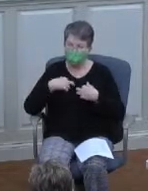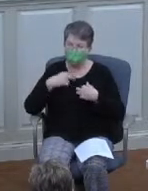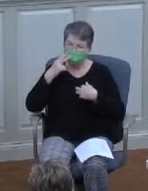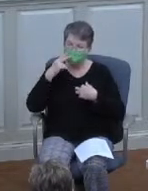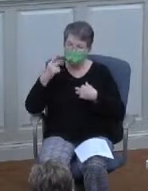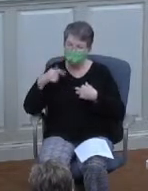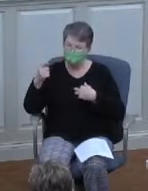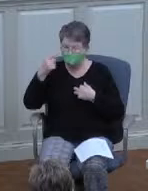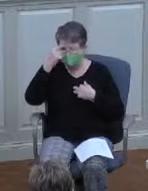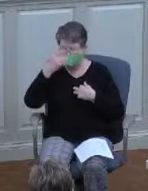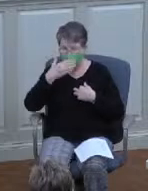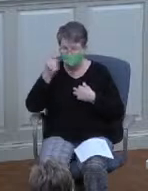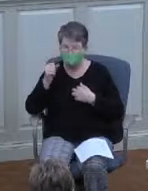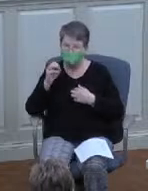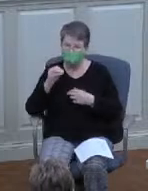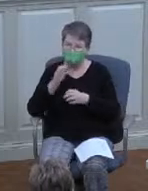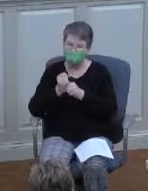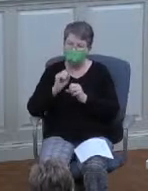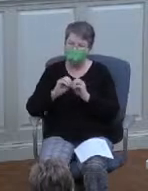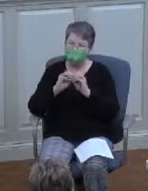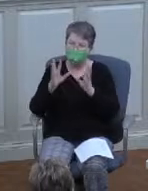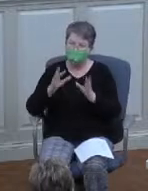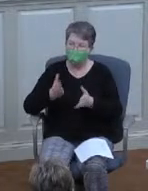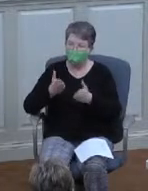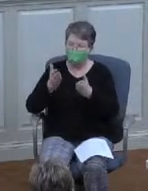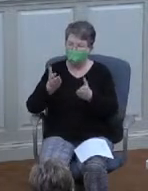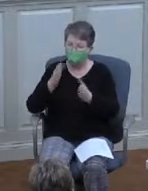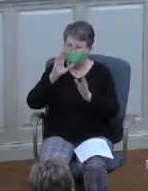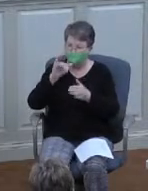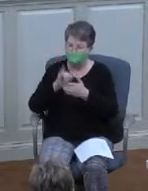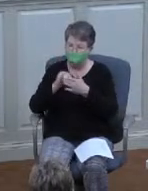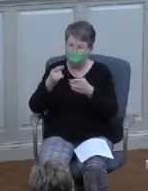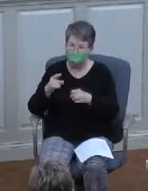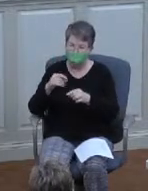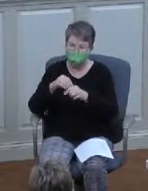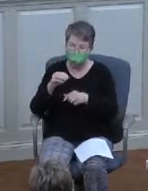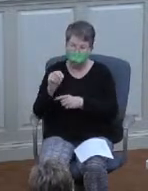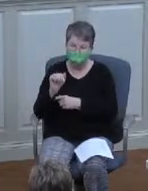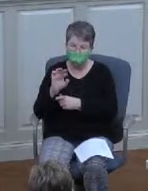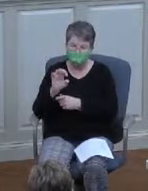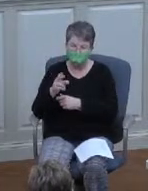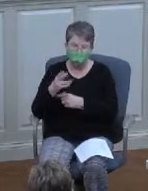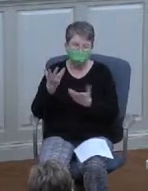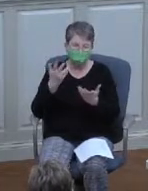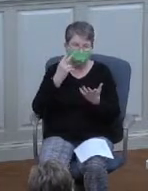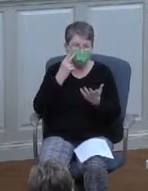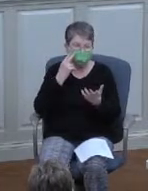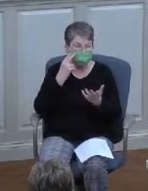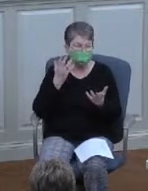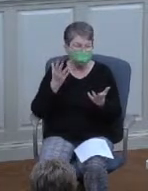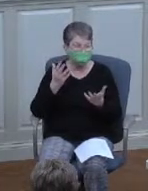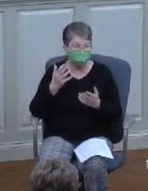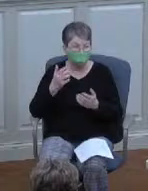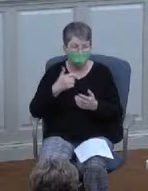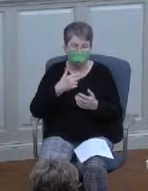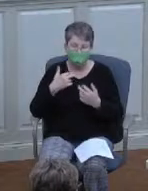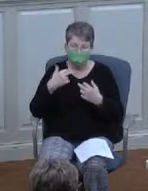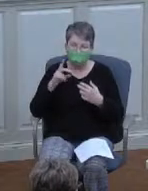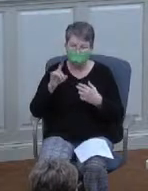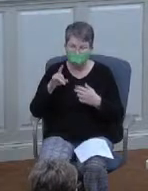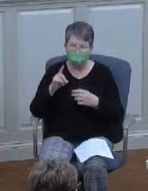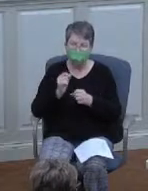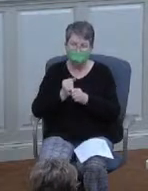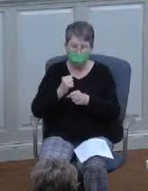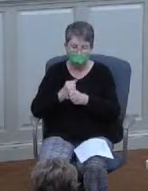clear recommendation on something there. We would hope that occurs in March, but we'll see. But we have made